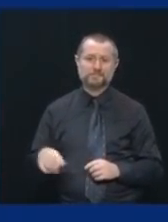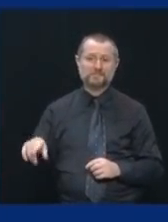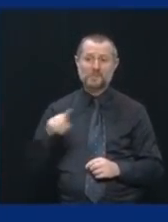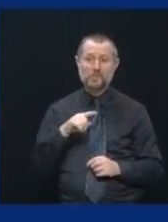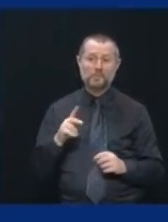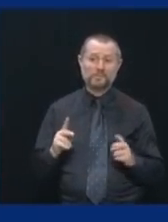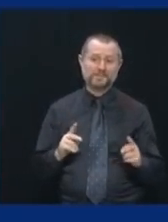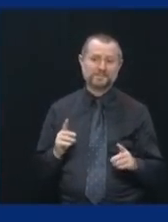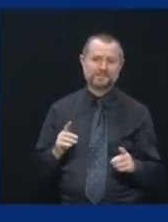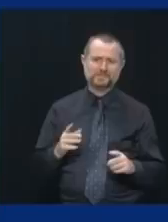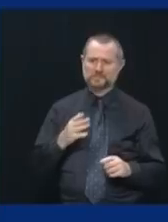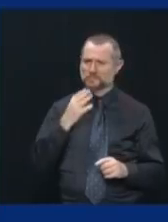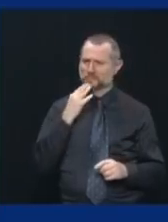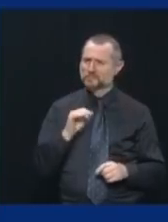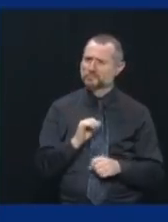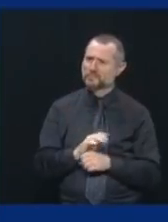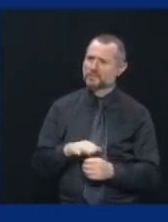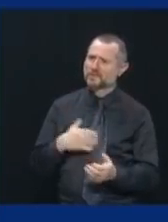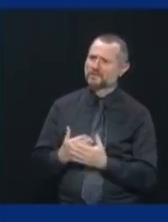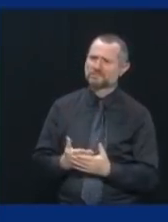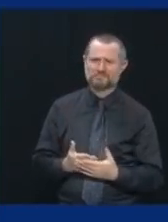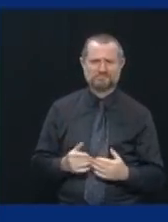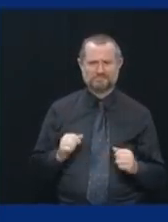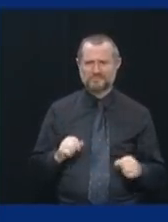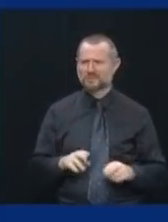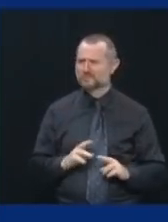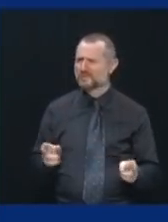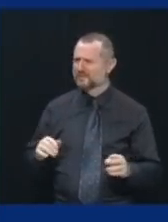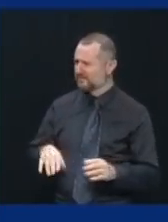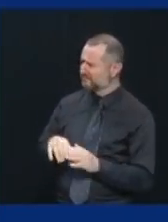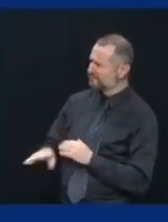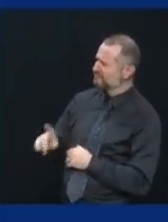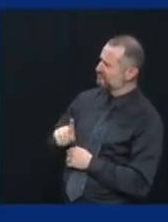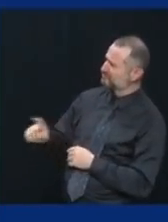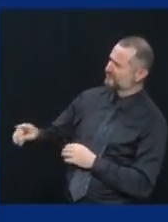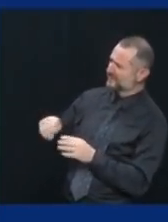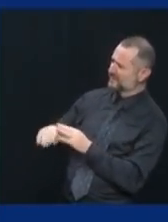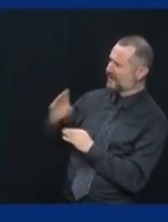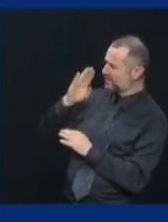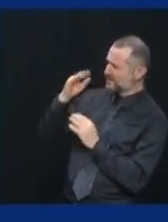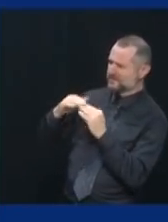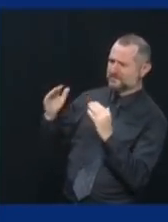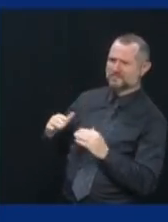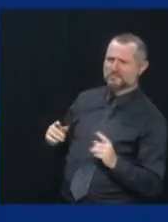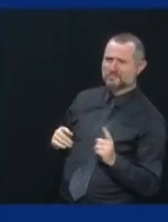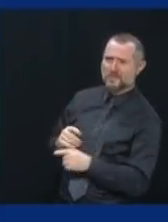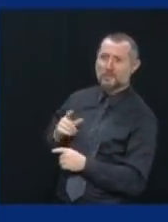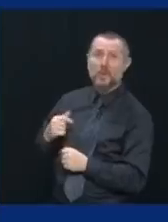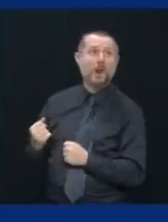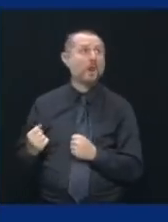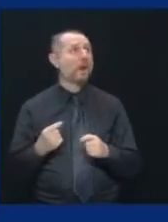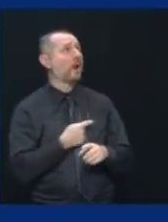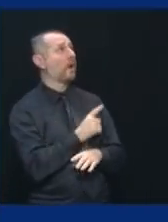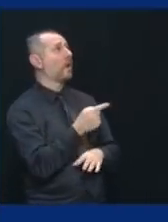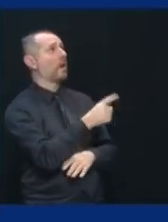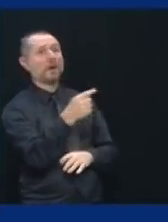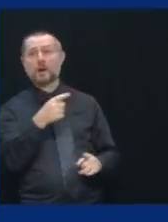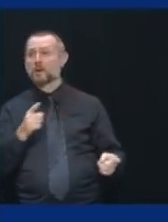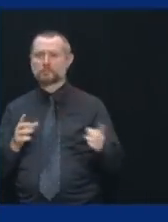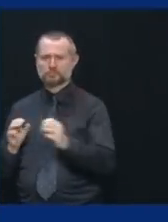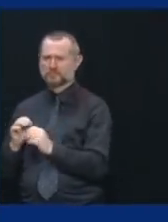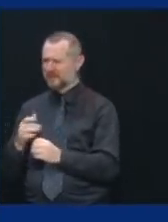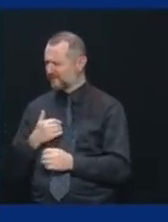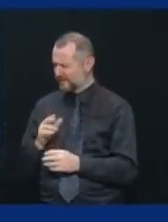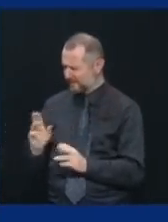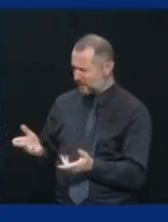to go anywhere else. They're in the hospital, just come to in the hospital, give you the staff in the hospital. I